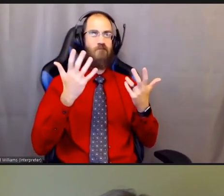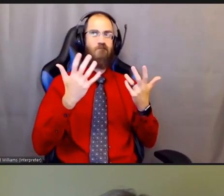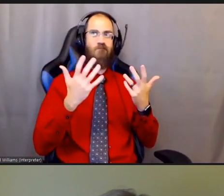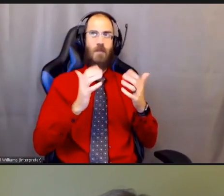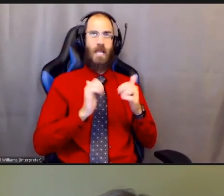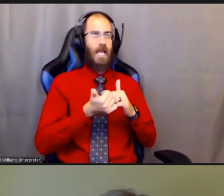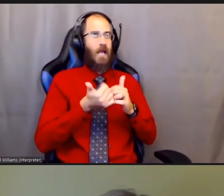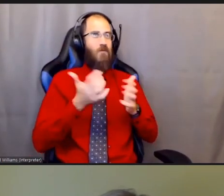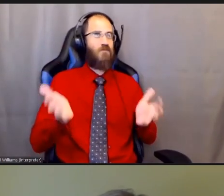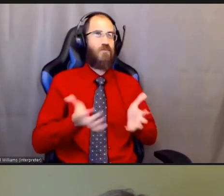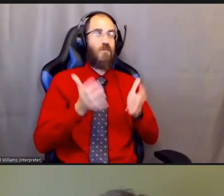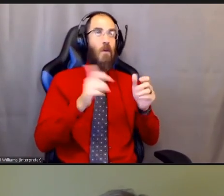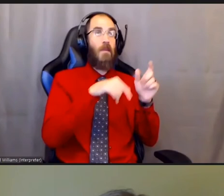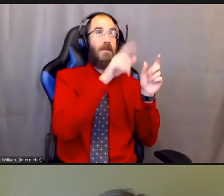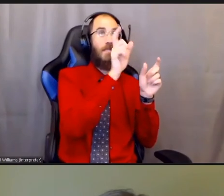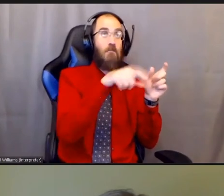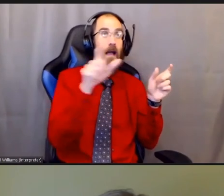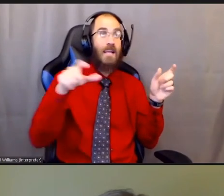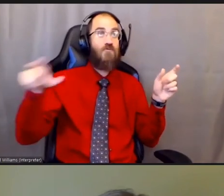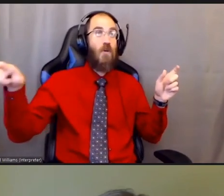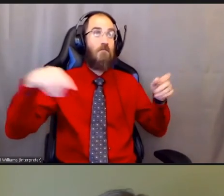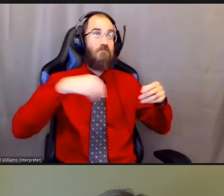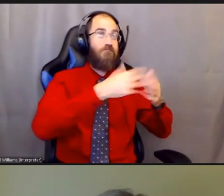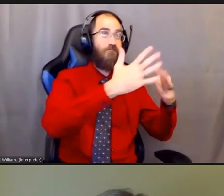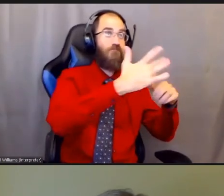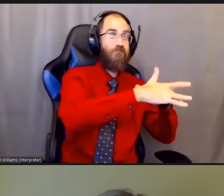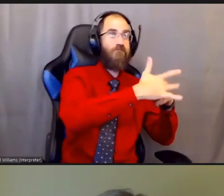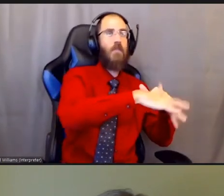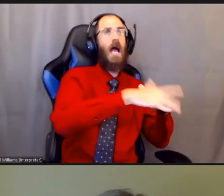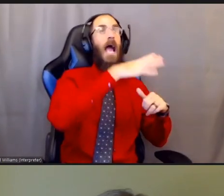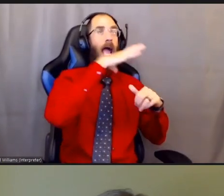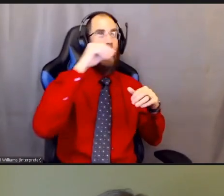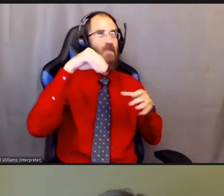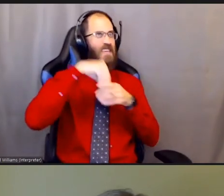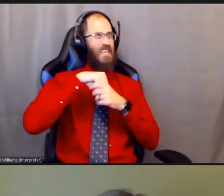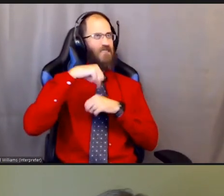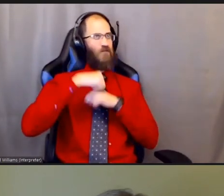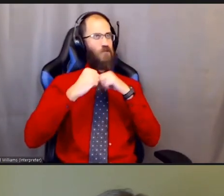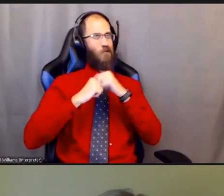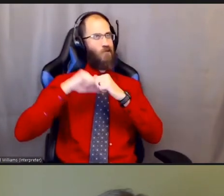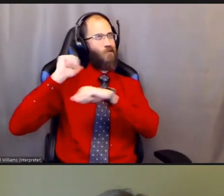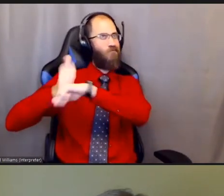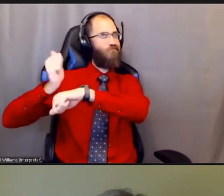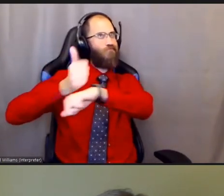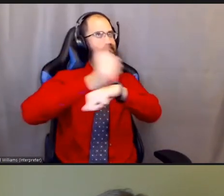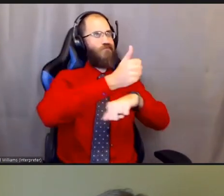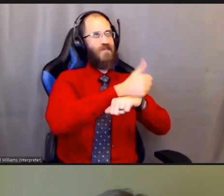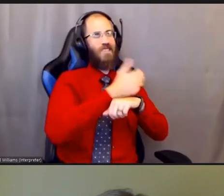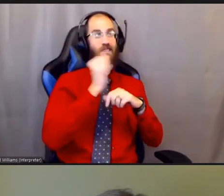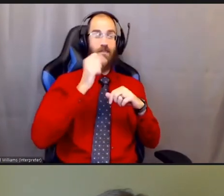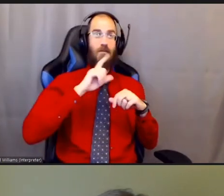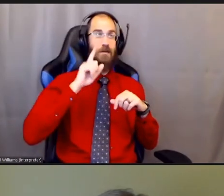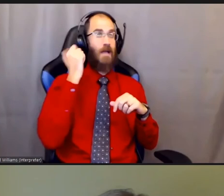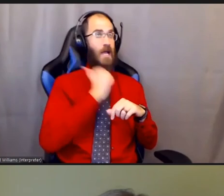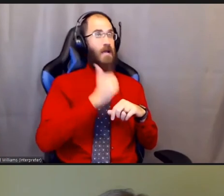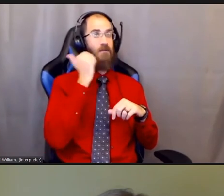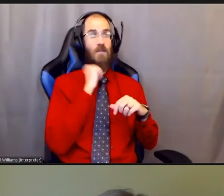promoting spectrum deployment as well as infrastructure deployment. So these are rapidly changing every day,